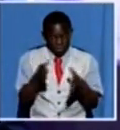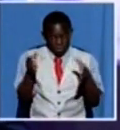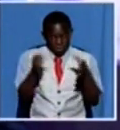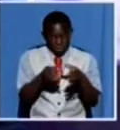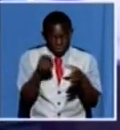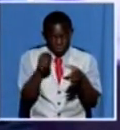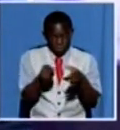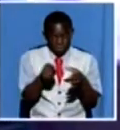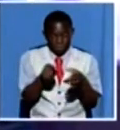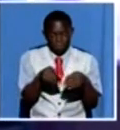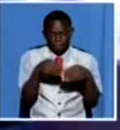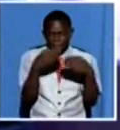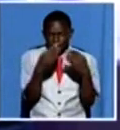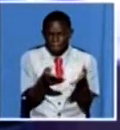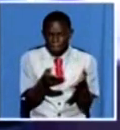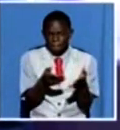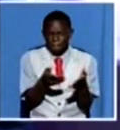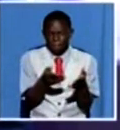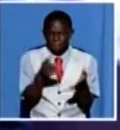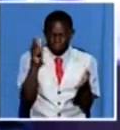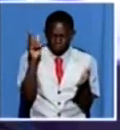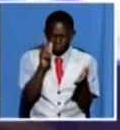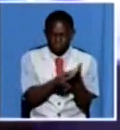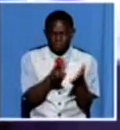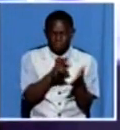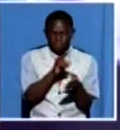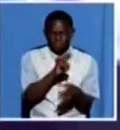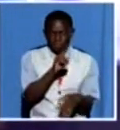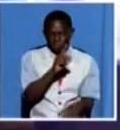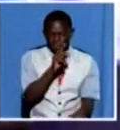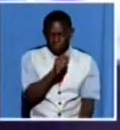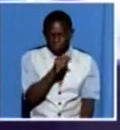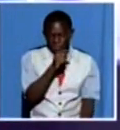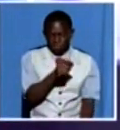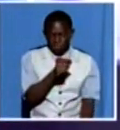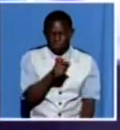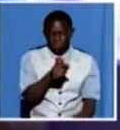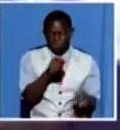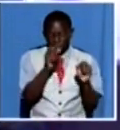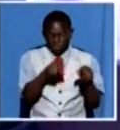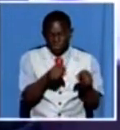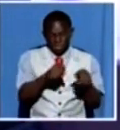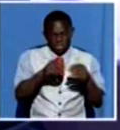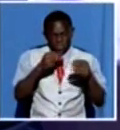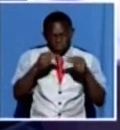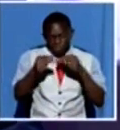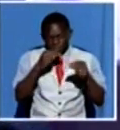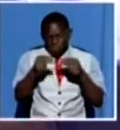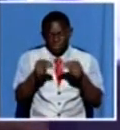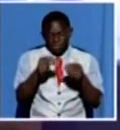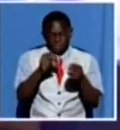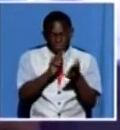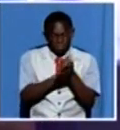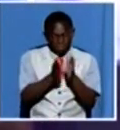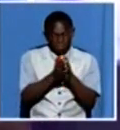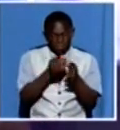approval to road development agents now to allow them to go and negotiate. Now, to go into details, after